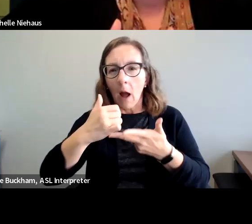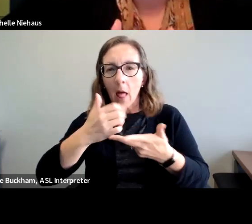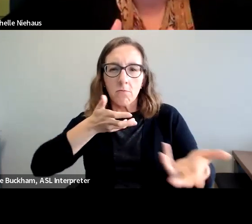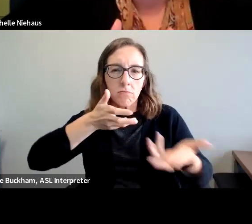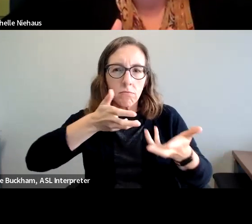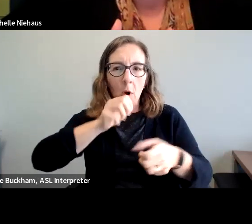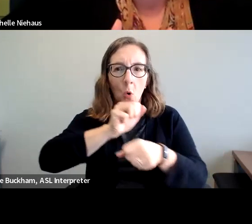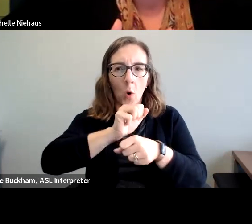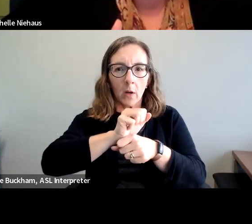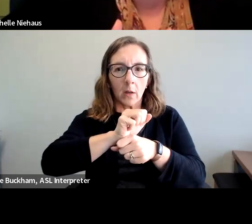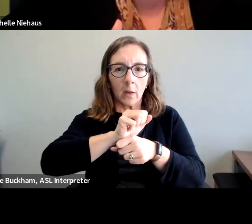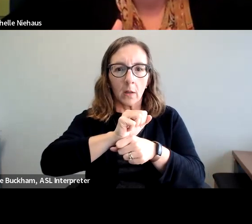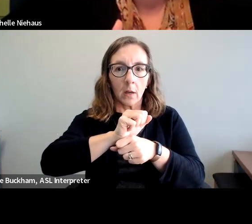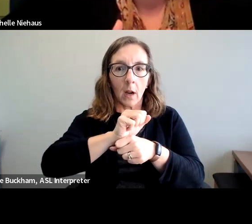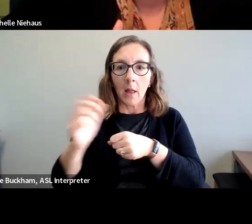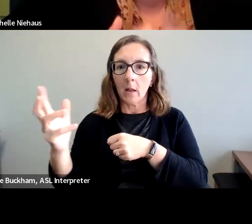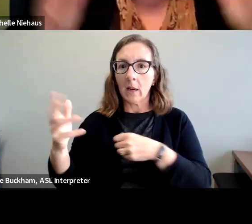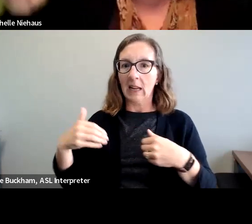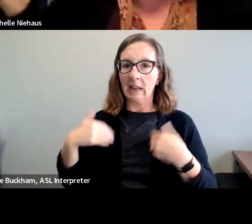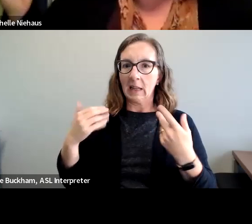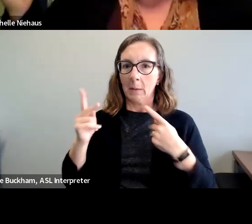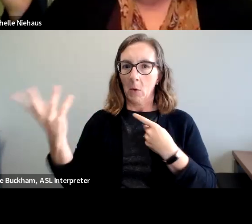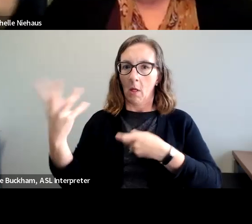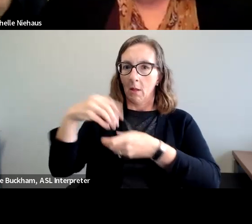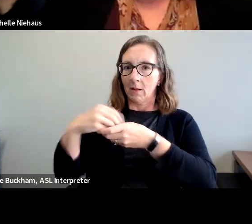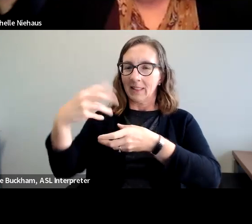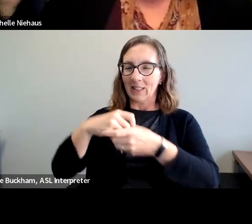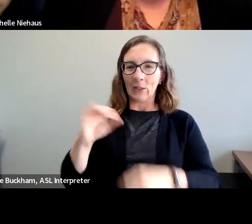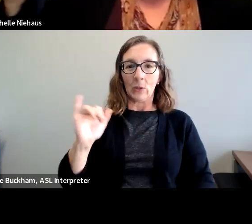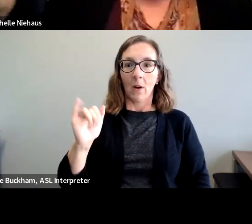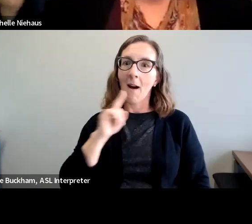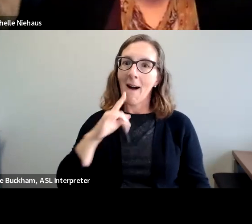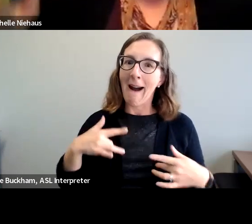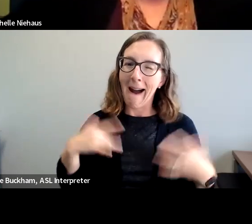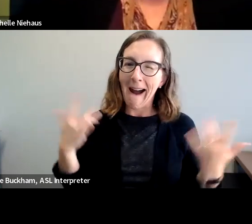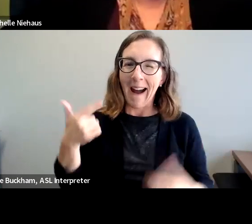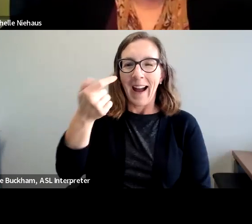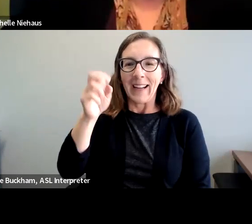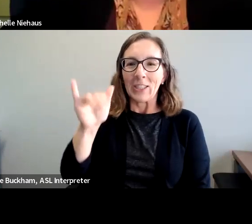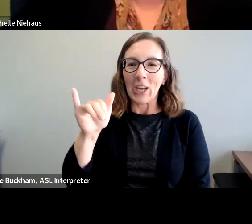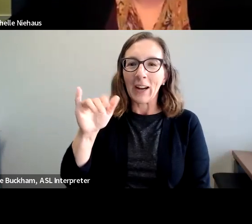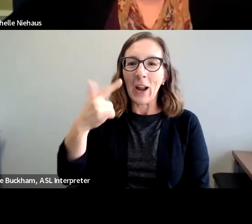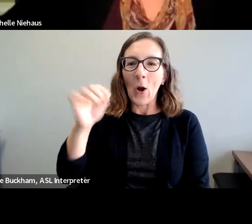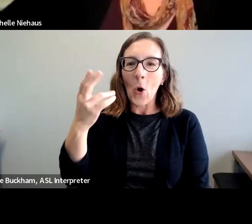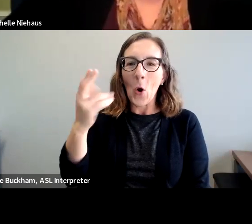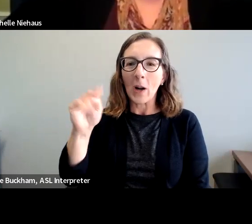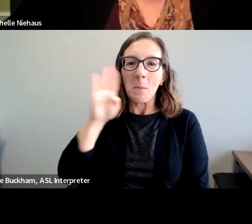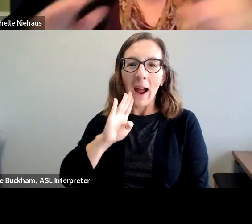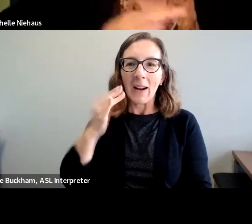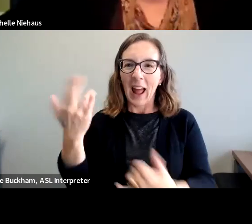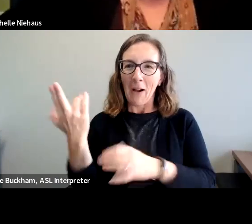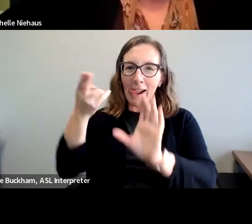then also bringing on young people. And I'm super excited. Gerry Gordon Brown is now on screen. So welcome,